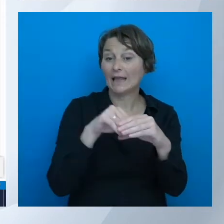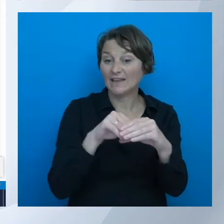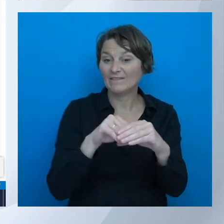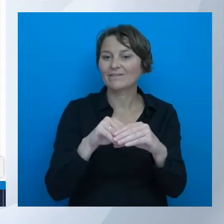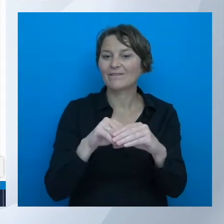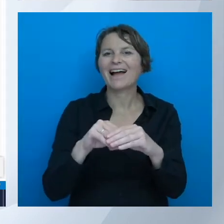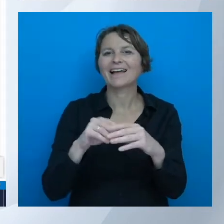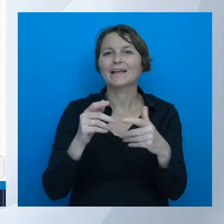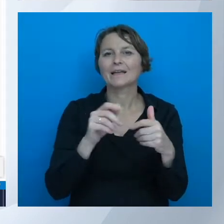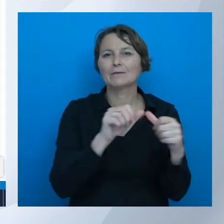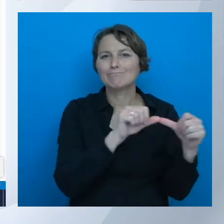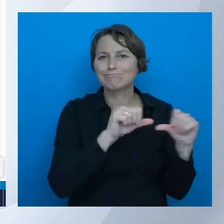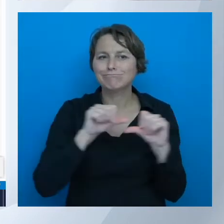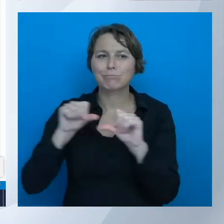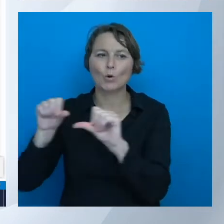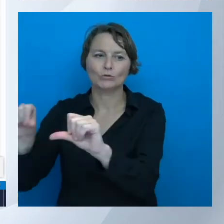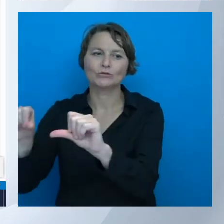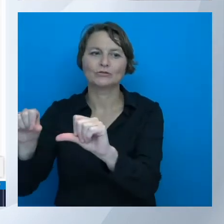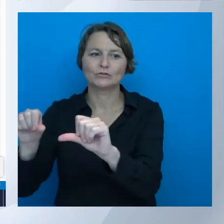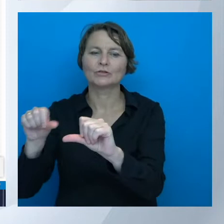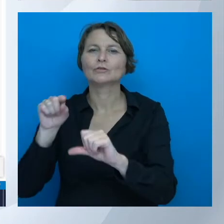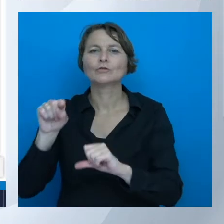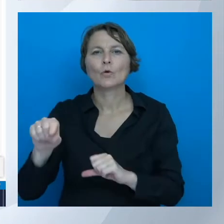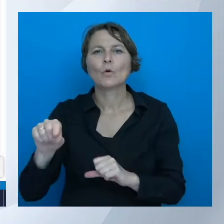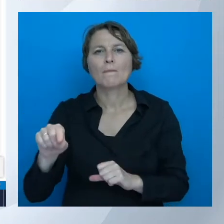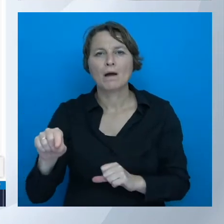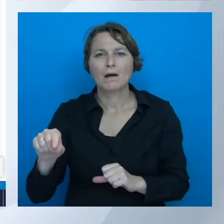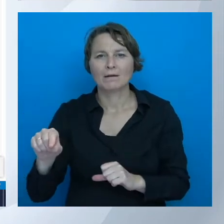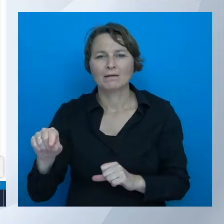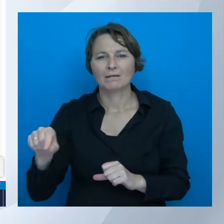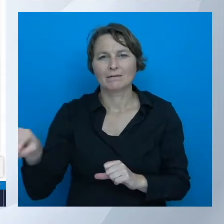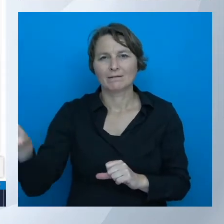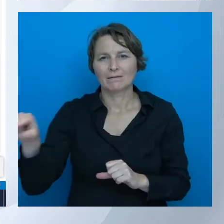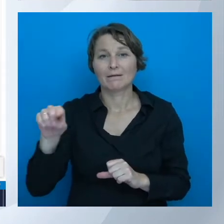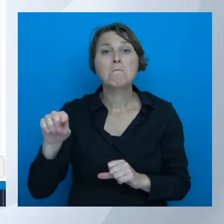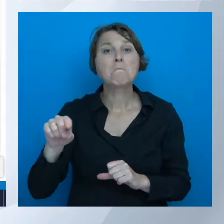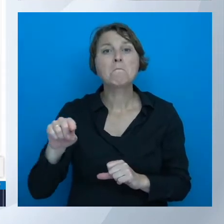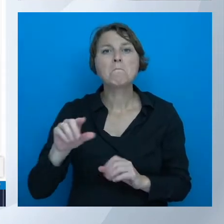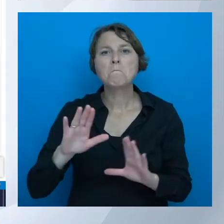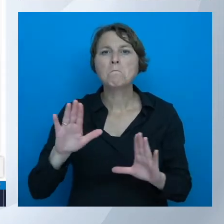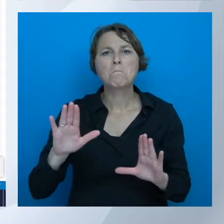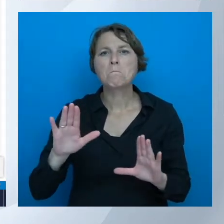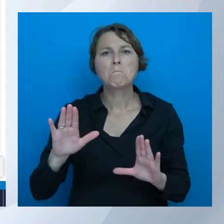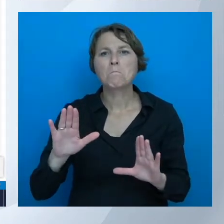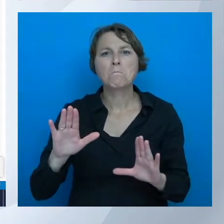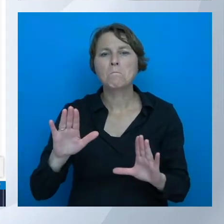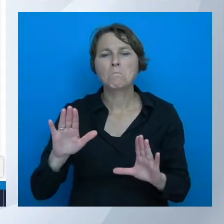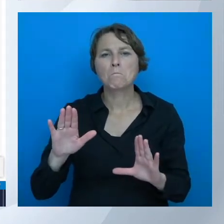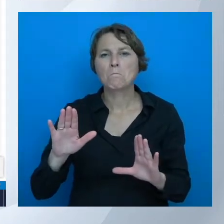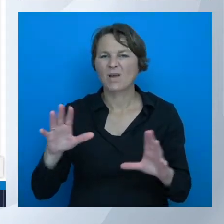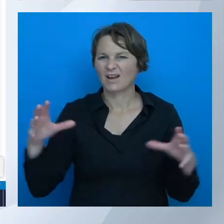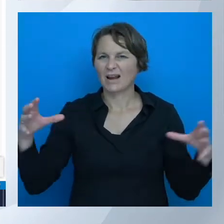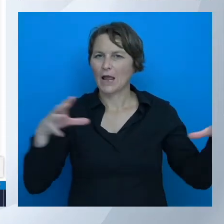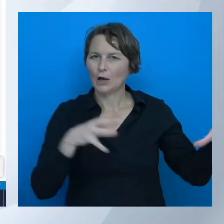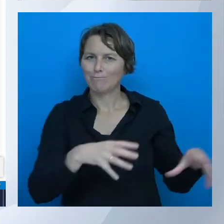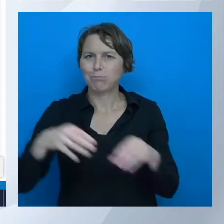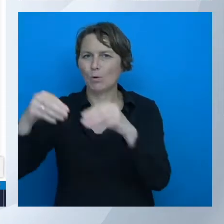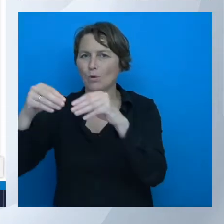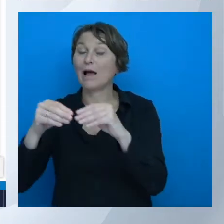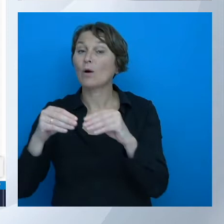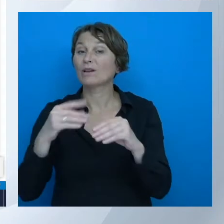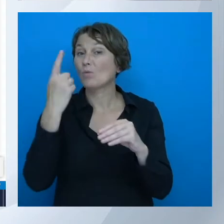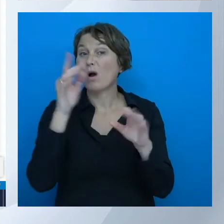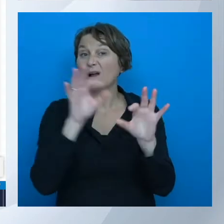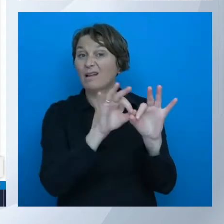my to my repo. I didn't do any pull requests, didn't do anything special. I just added a line of text and